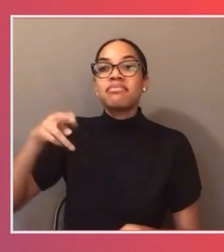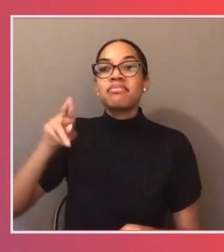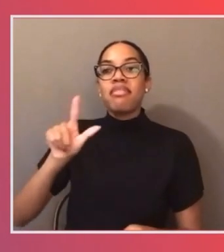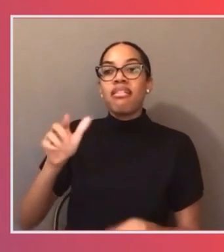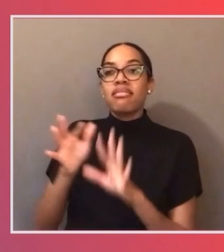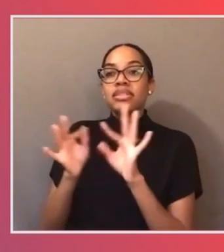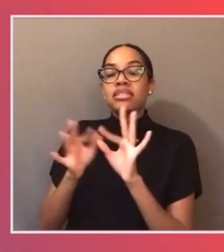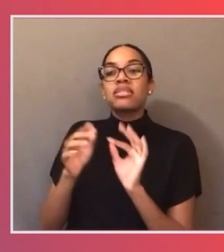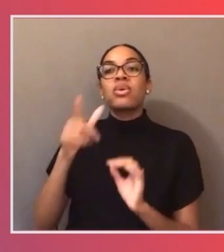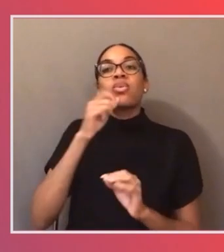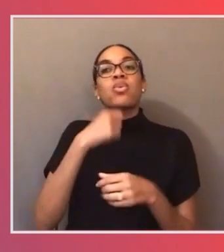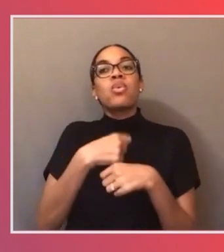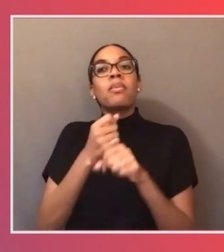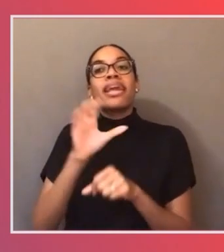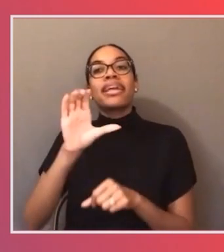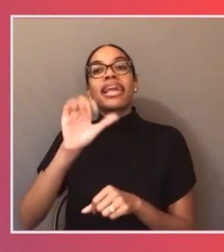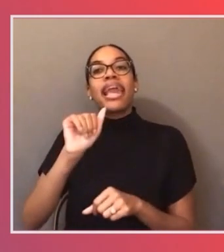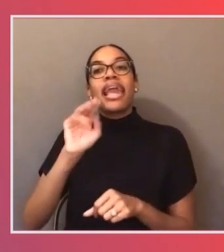Thanos? Is it